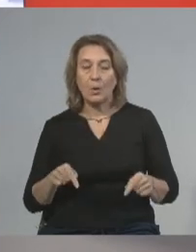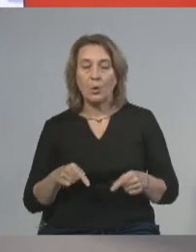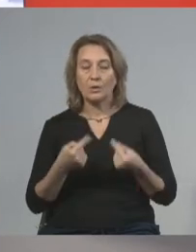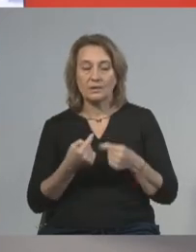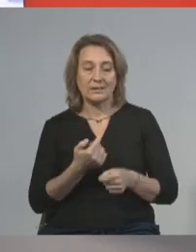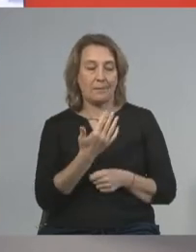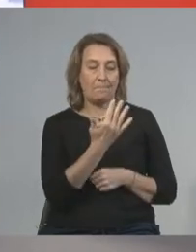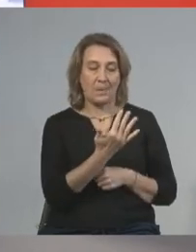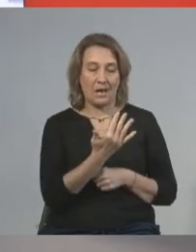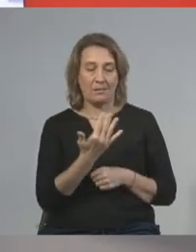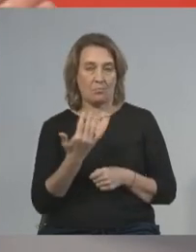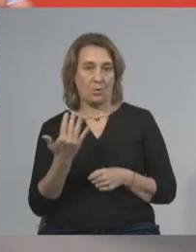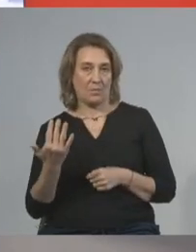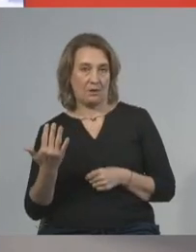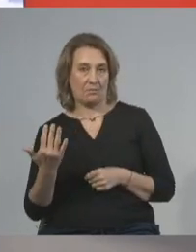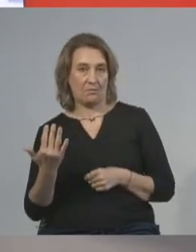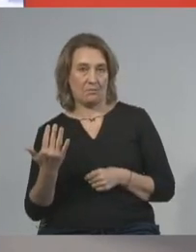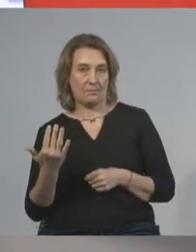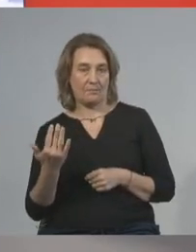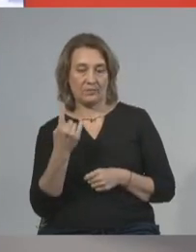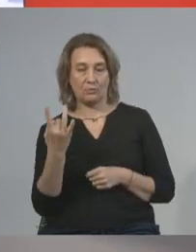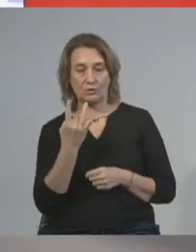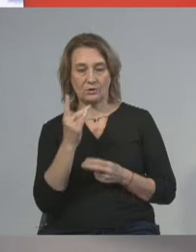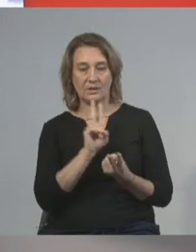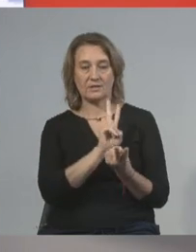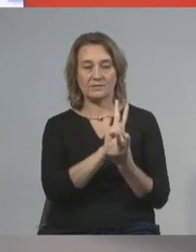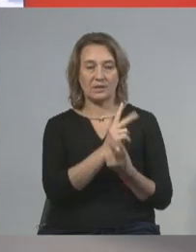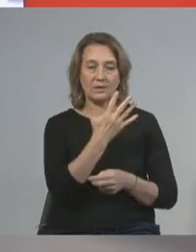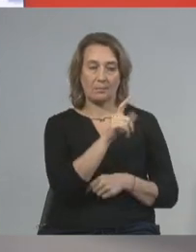so you have to organize at least